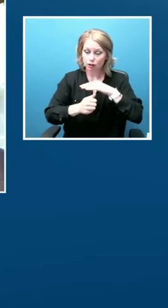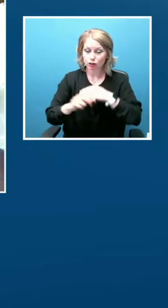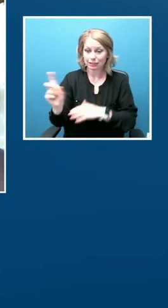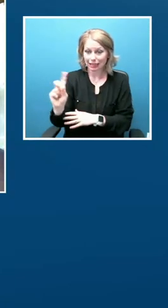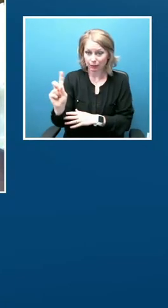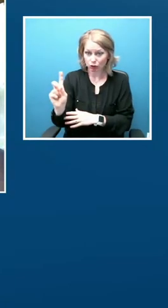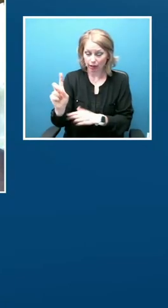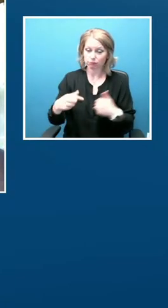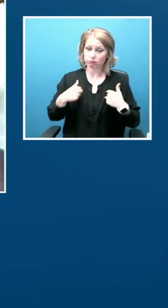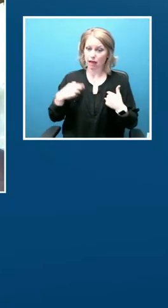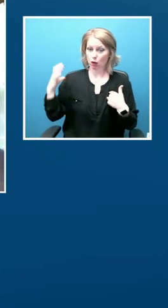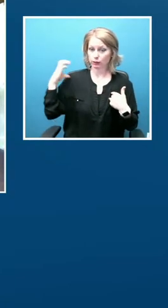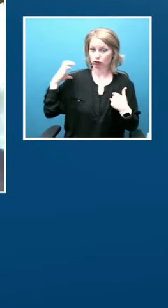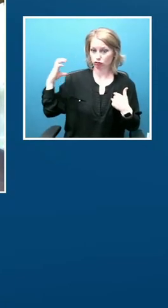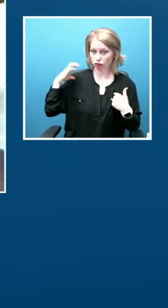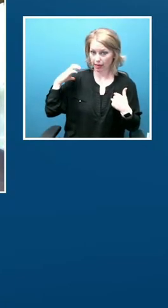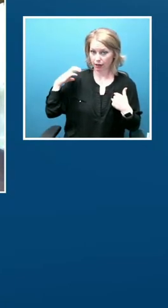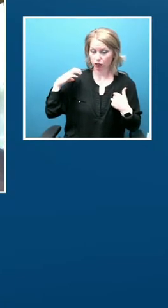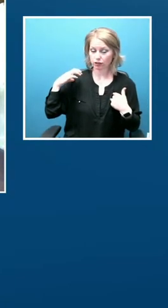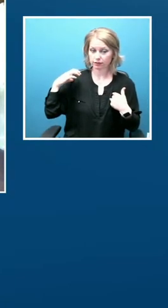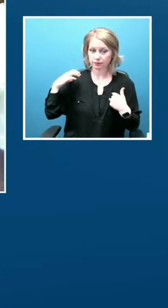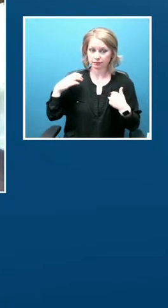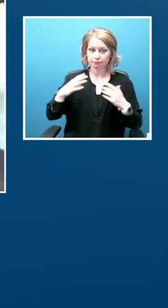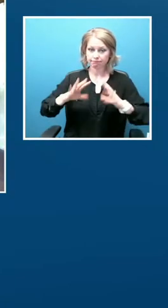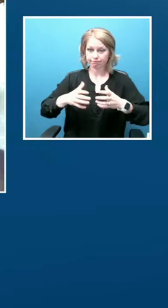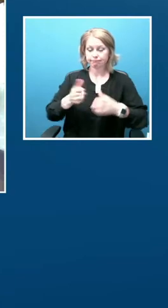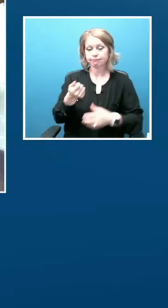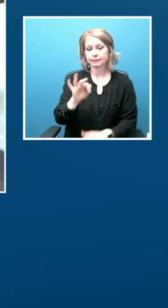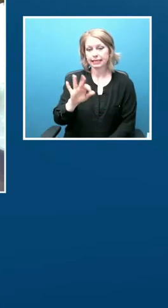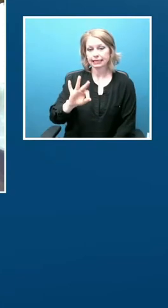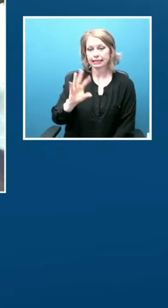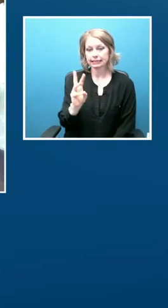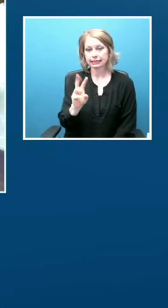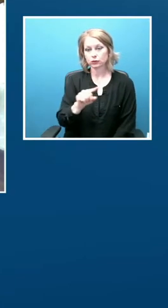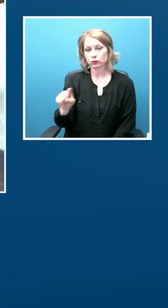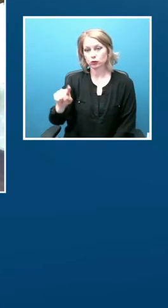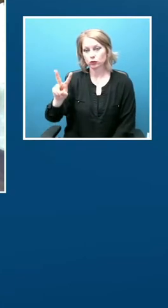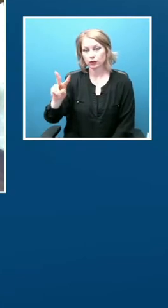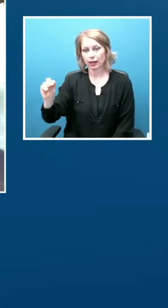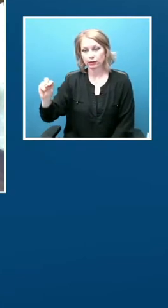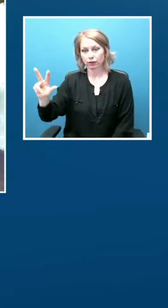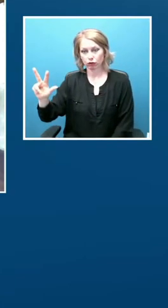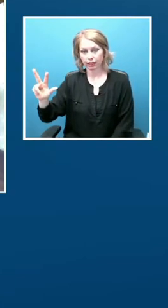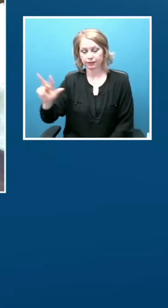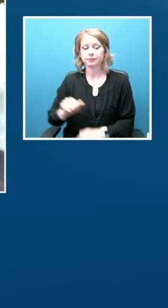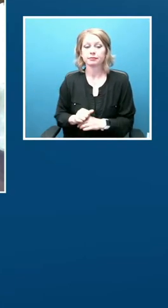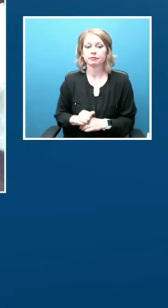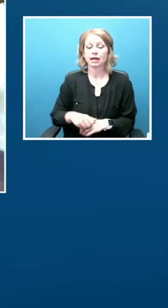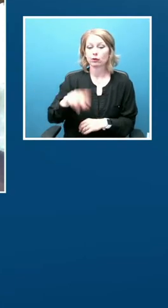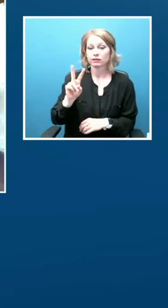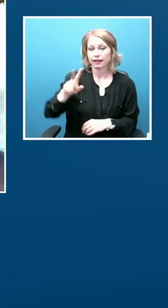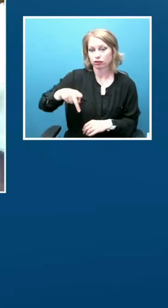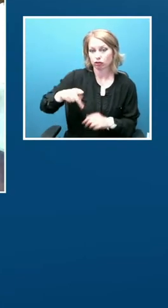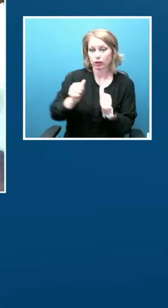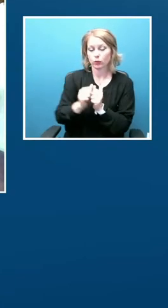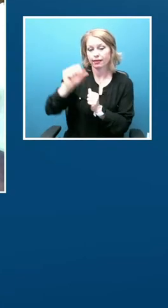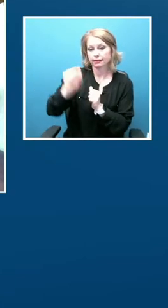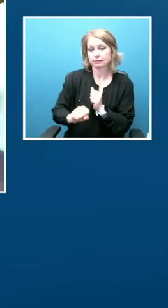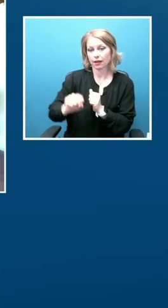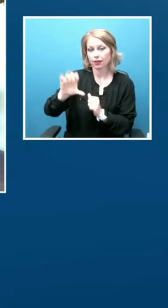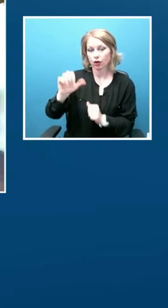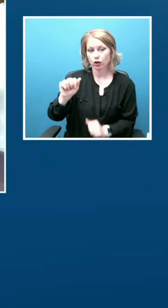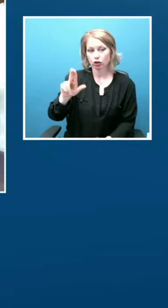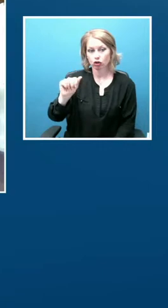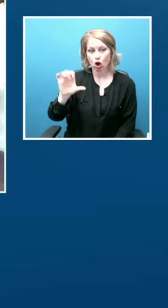this party in West Virginia from 1996 to 2003. I was vice chair of the Southern Caucus from 2000